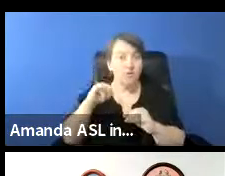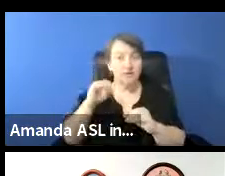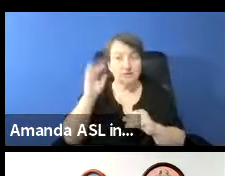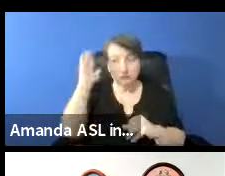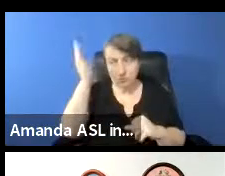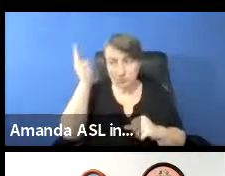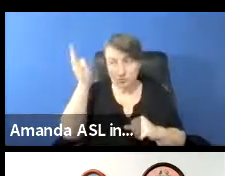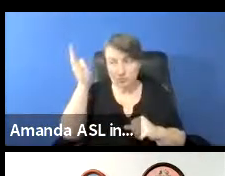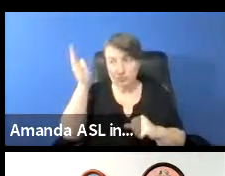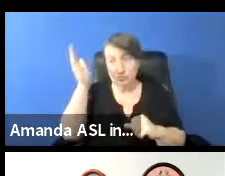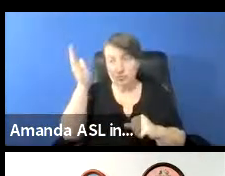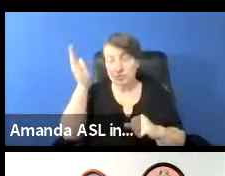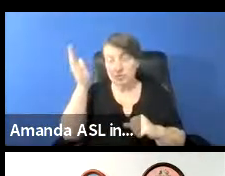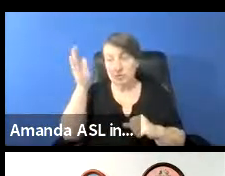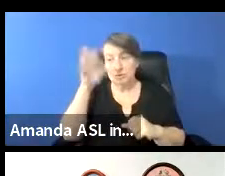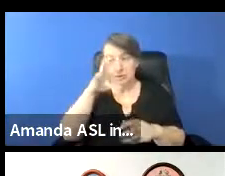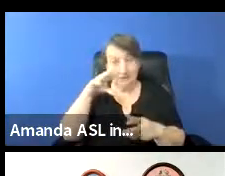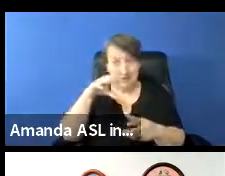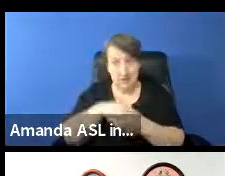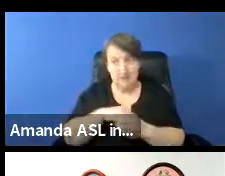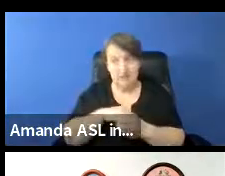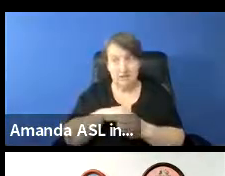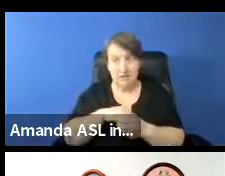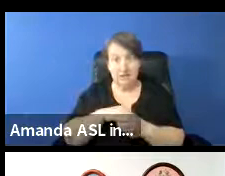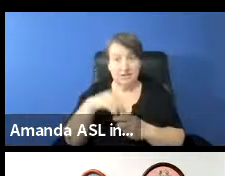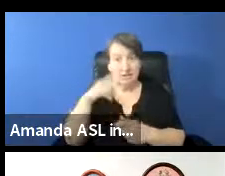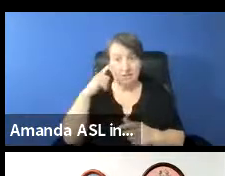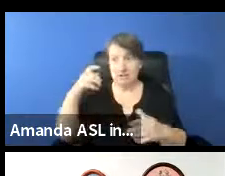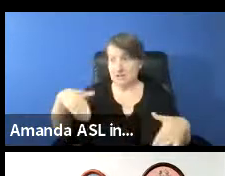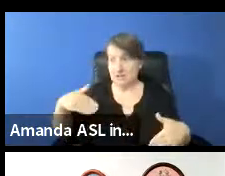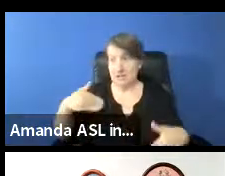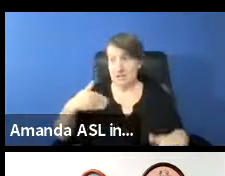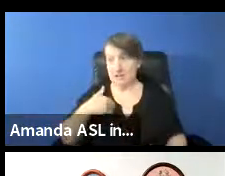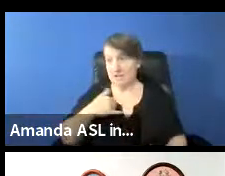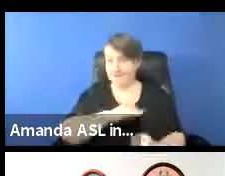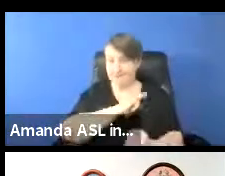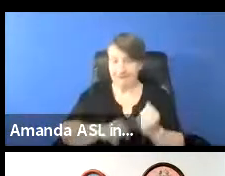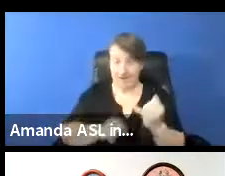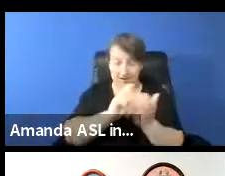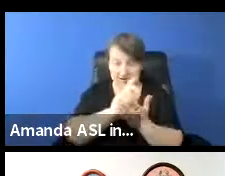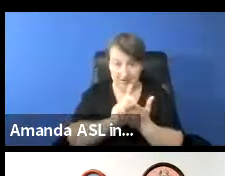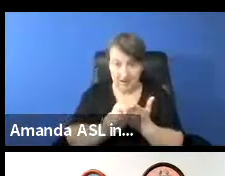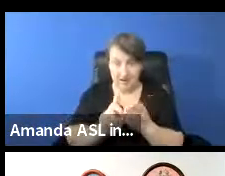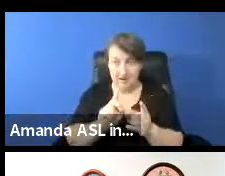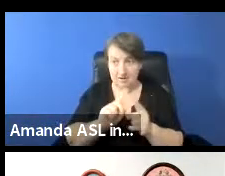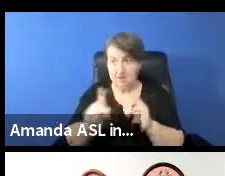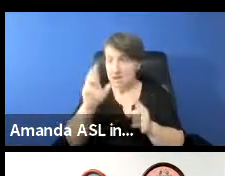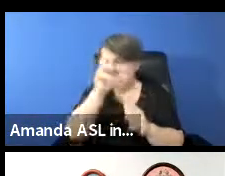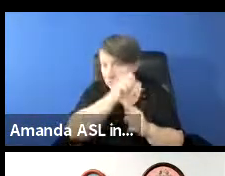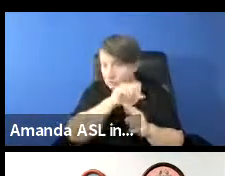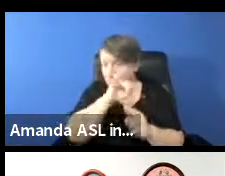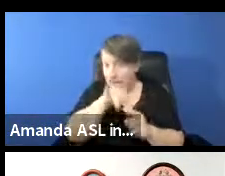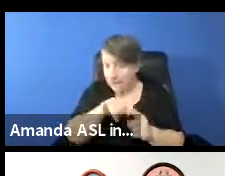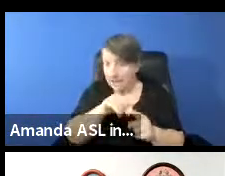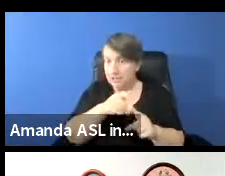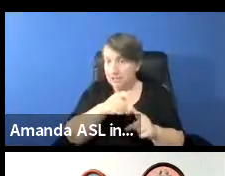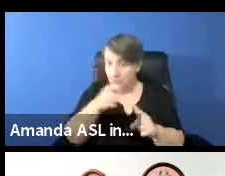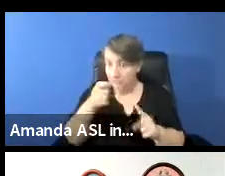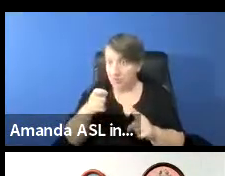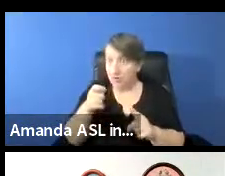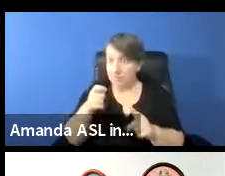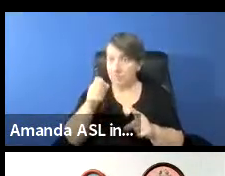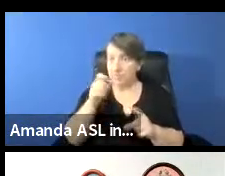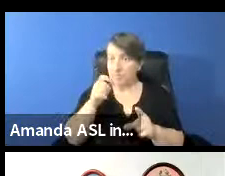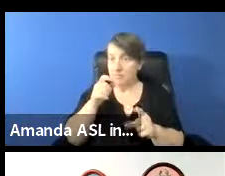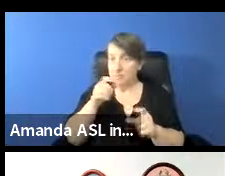presentation consists of, because we don't have a finalized design, but that I'm assuming that that is based on the